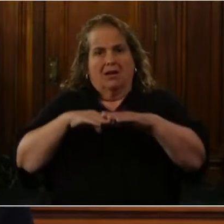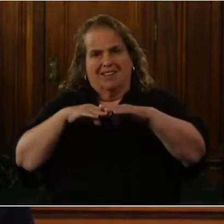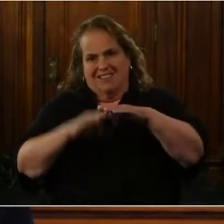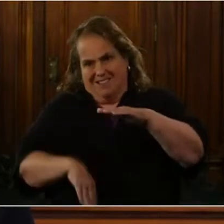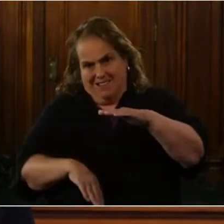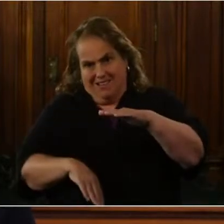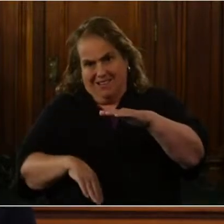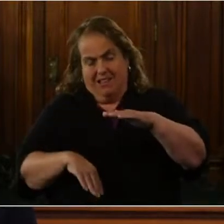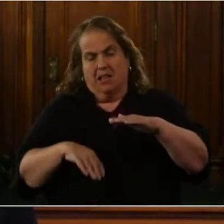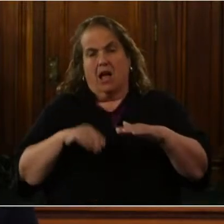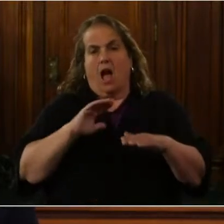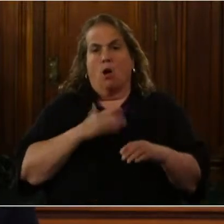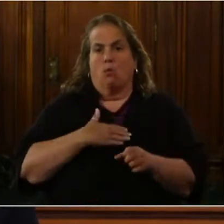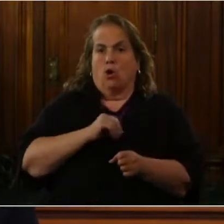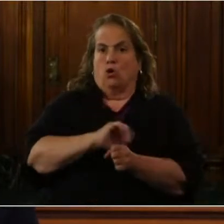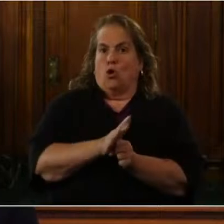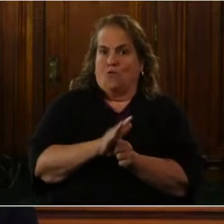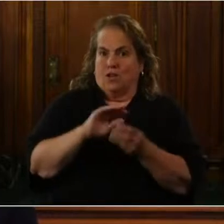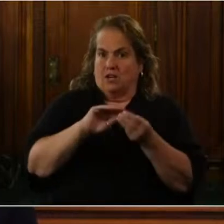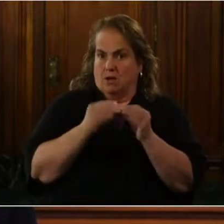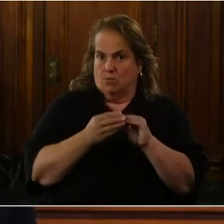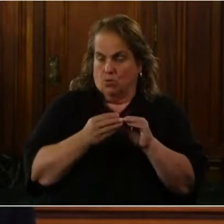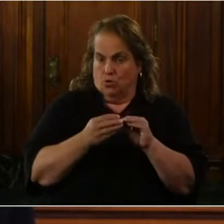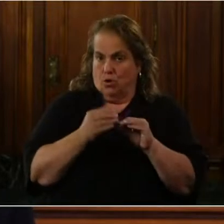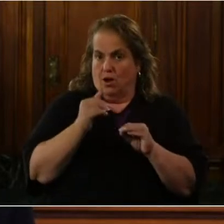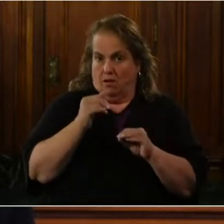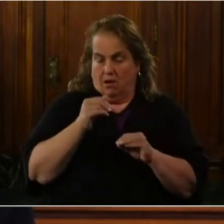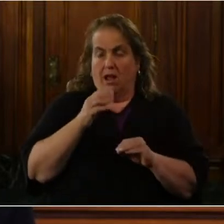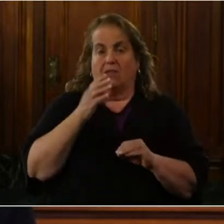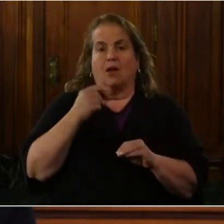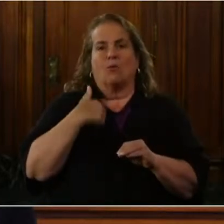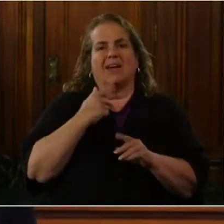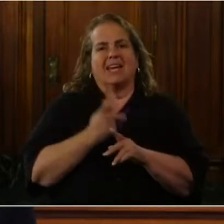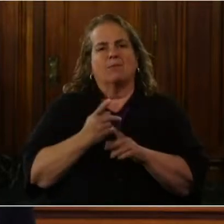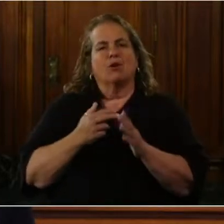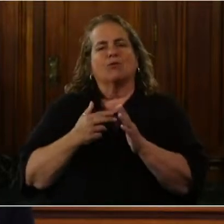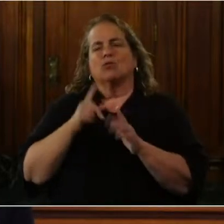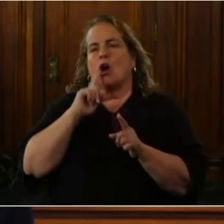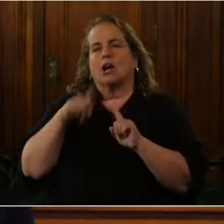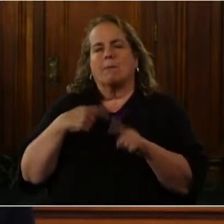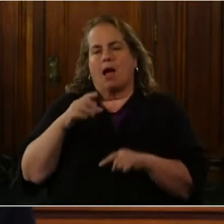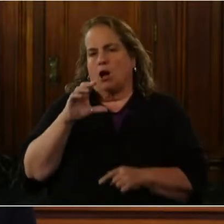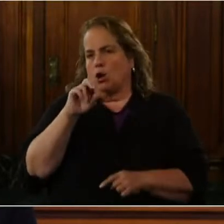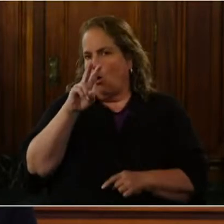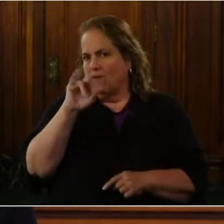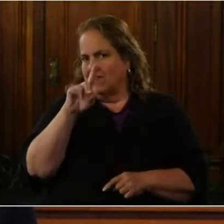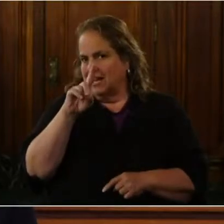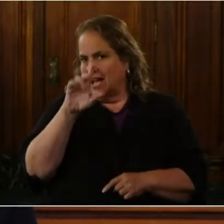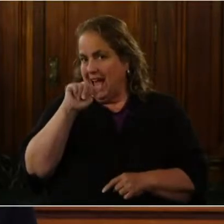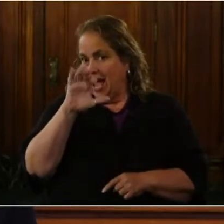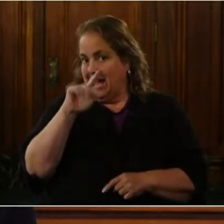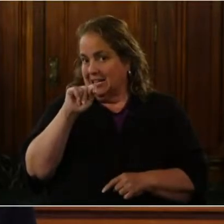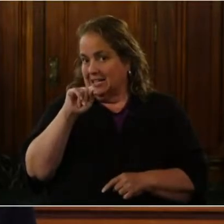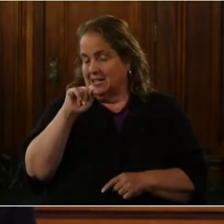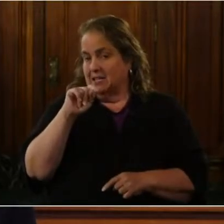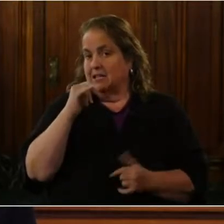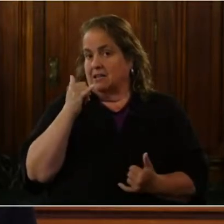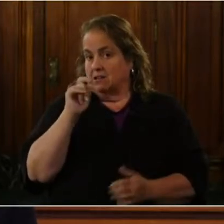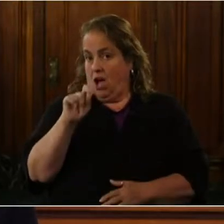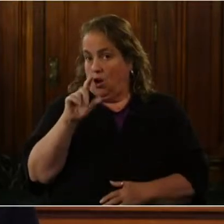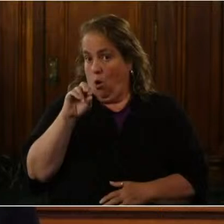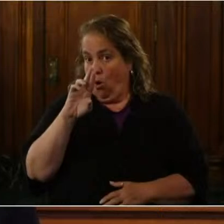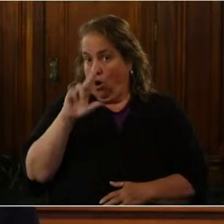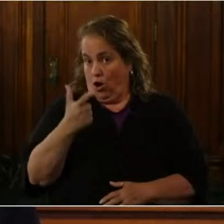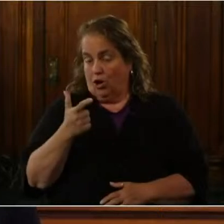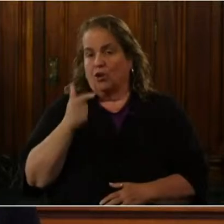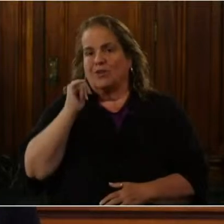again, we keep referencing publicly available sources. If you go to covidactnow.org, you can see what our